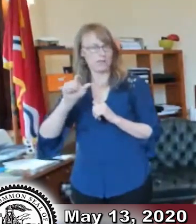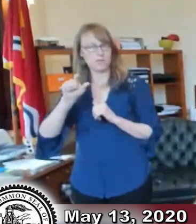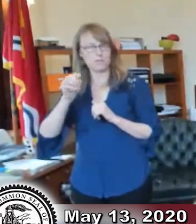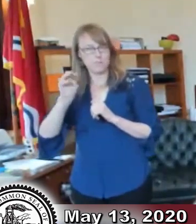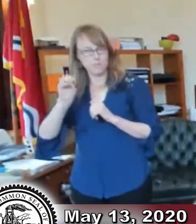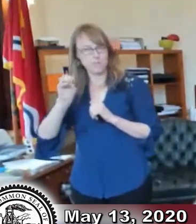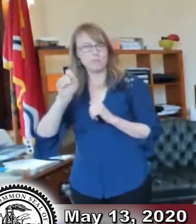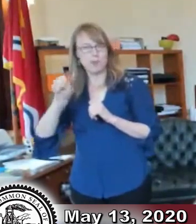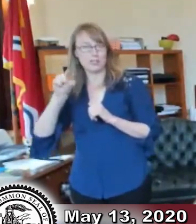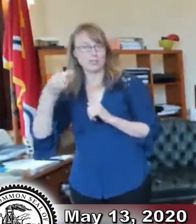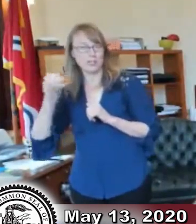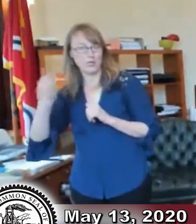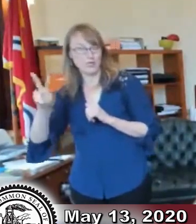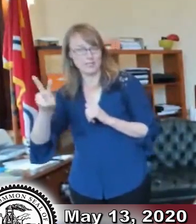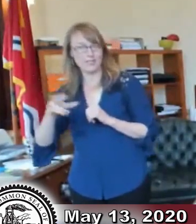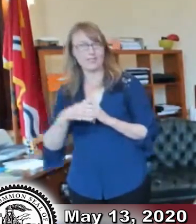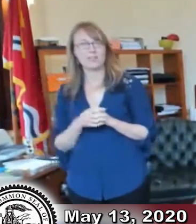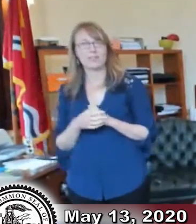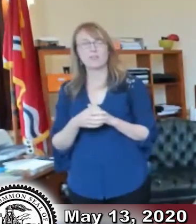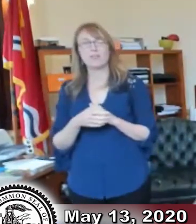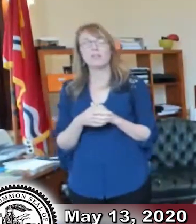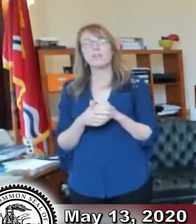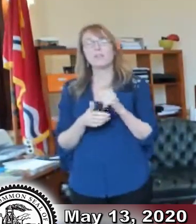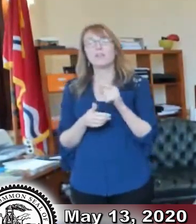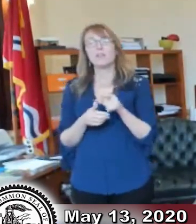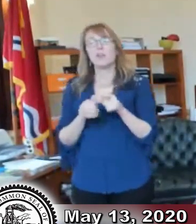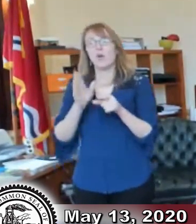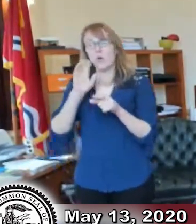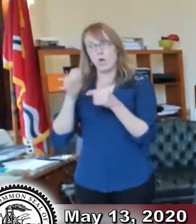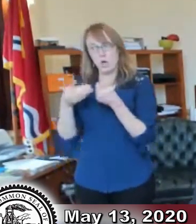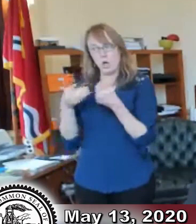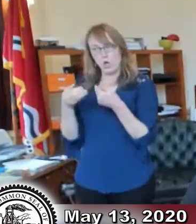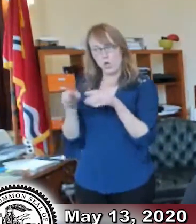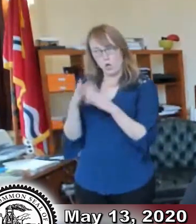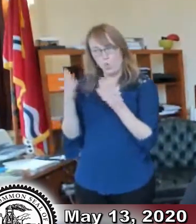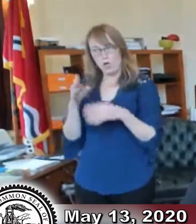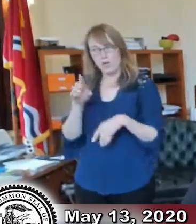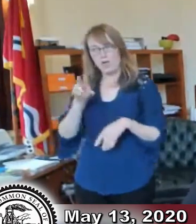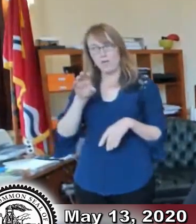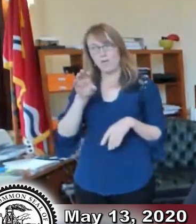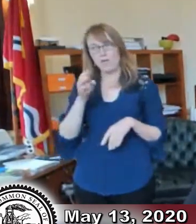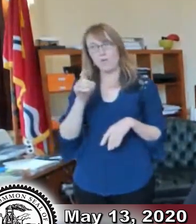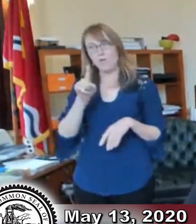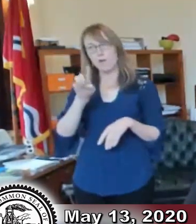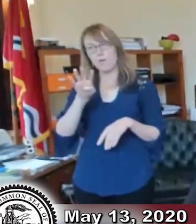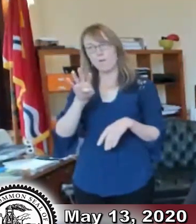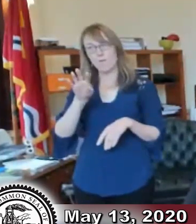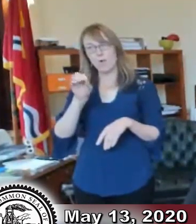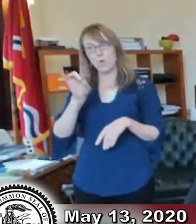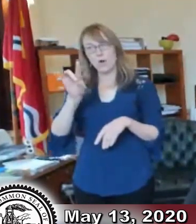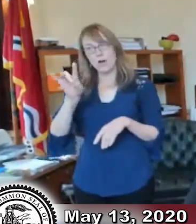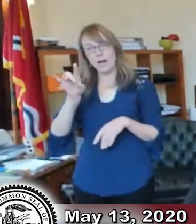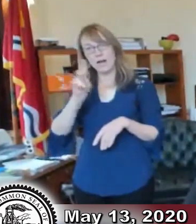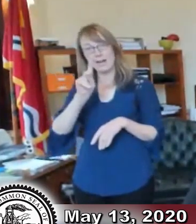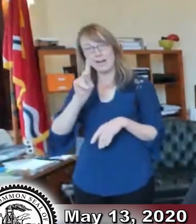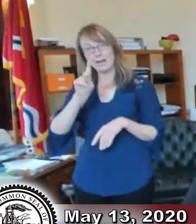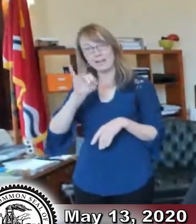One on North Kings Highway, 1408 North Kings Highway. We've got the addresses here. One